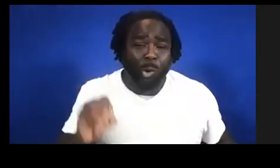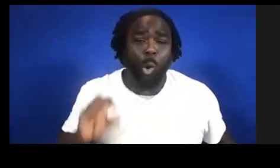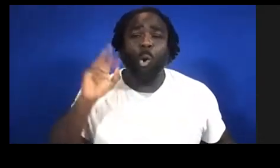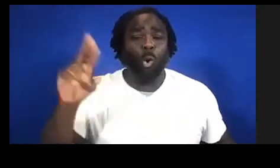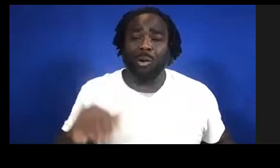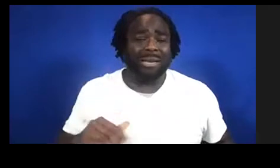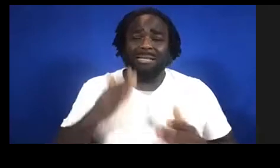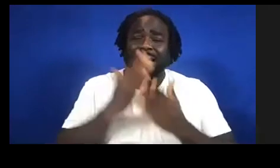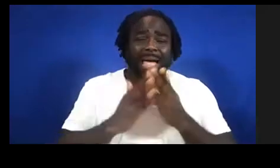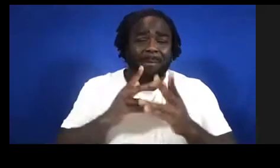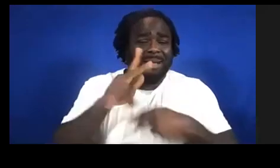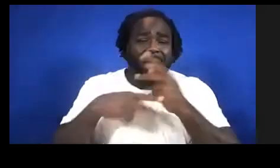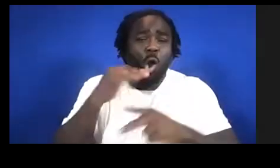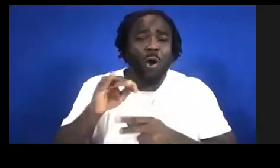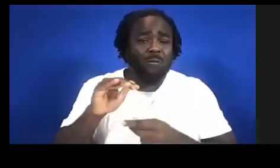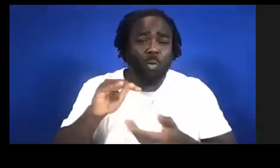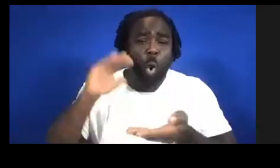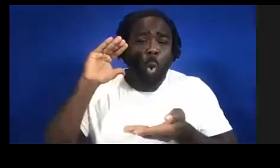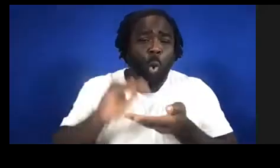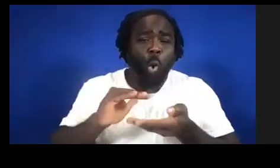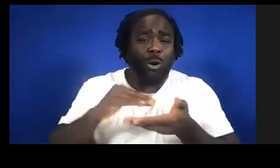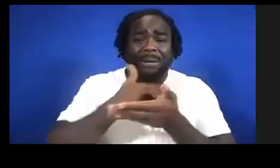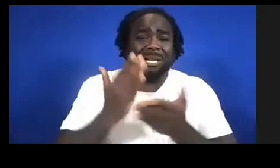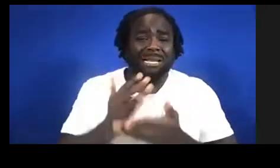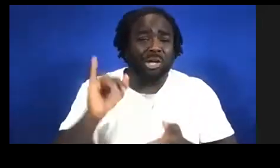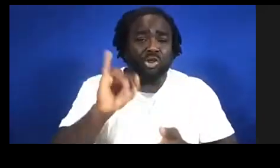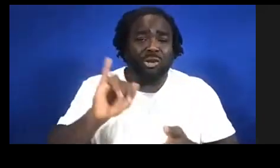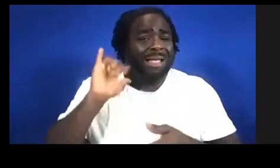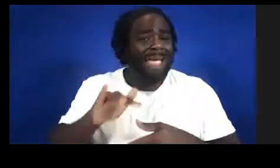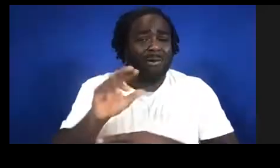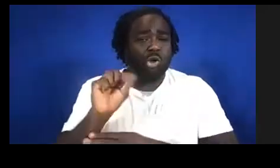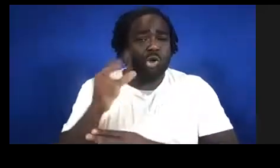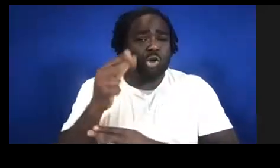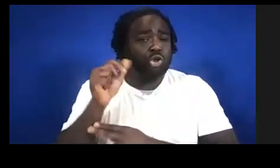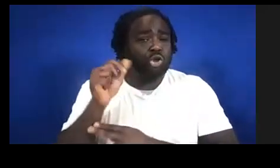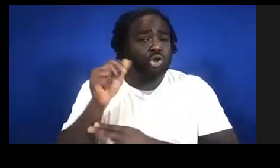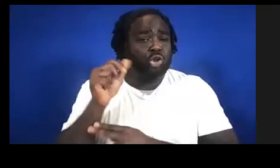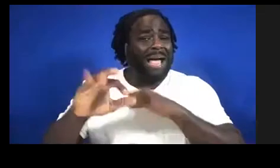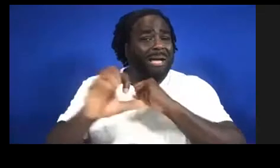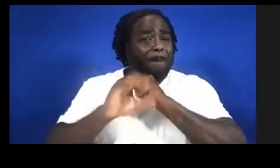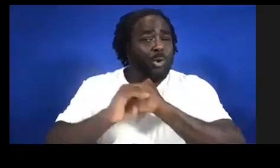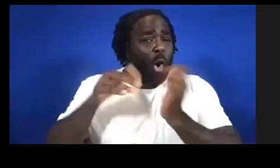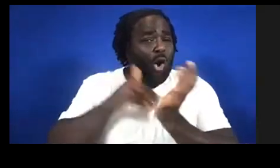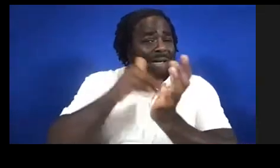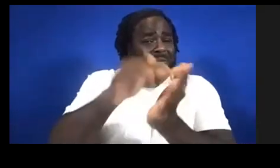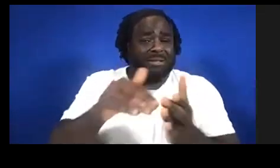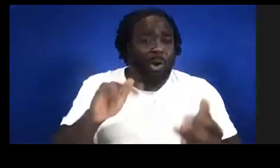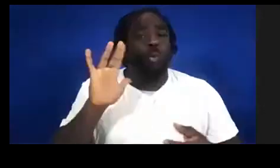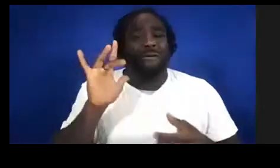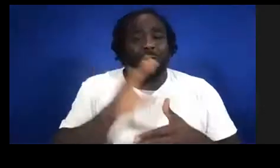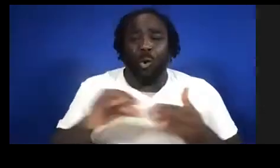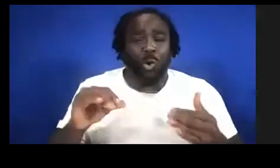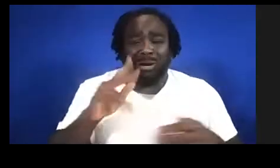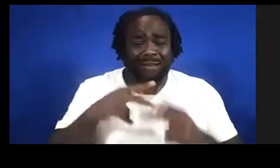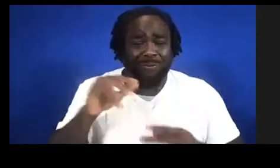I don't care if you got Geico, Farmers, State, or one of them little low budget insurance.